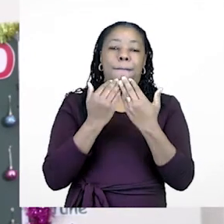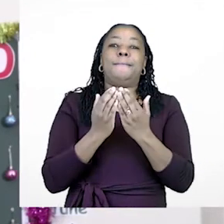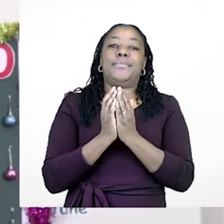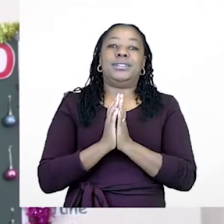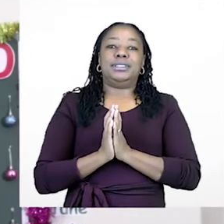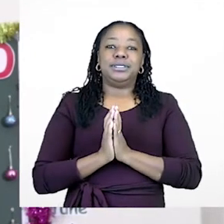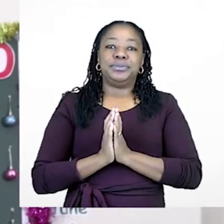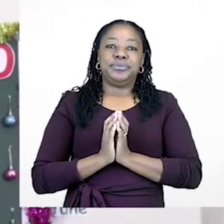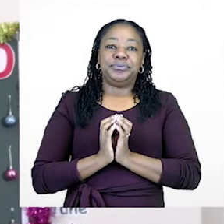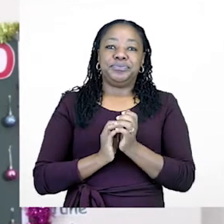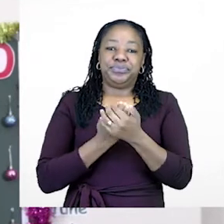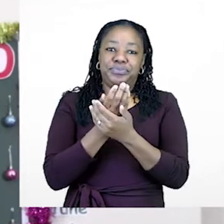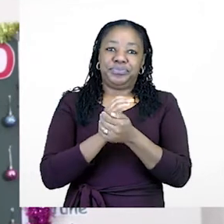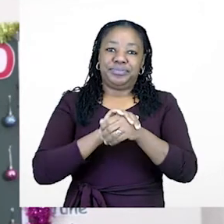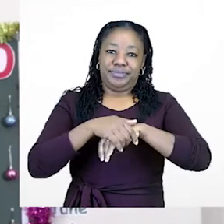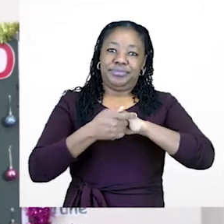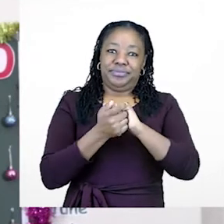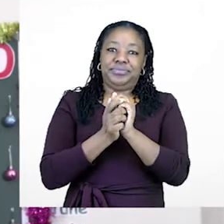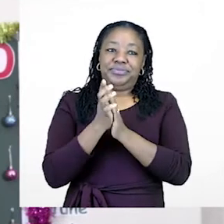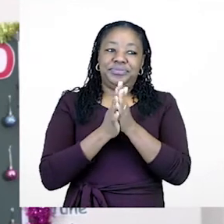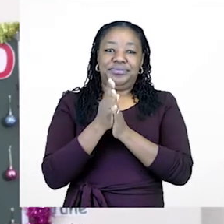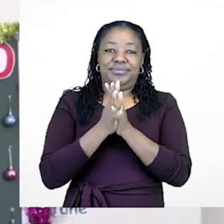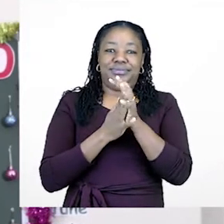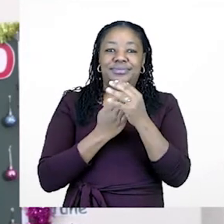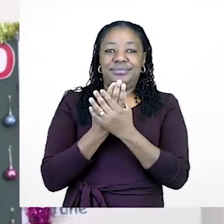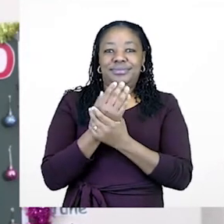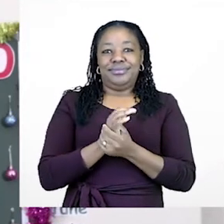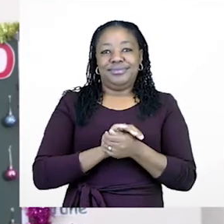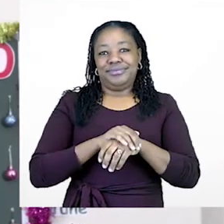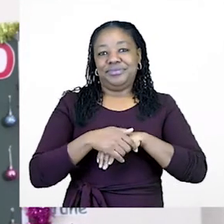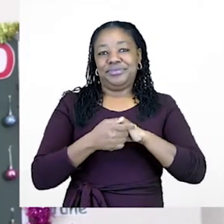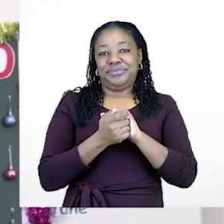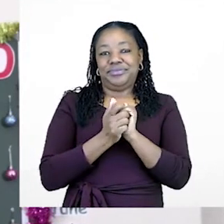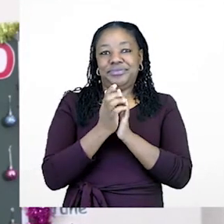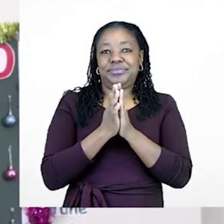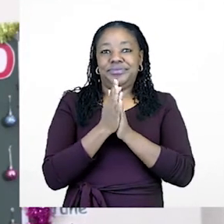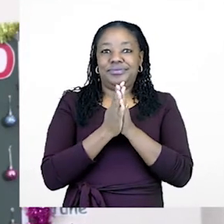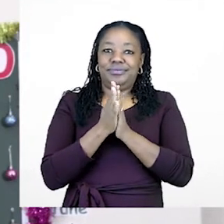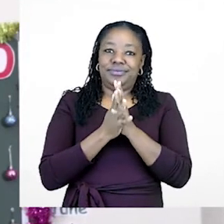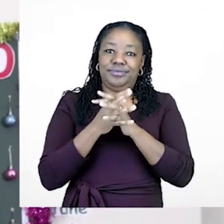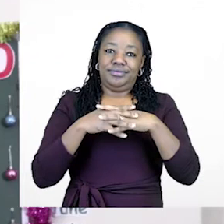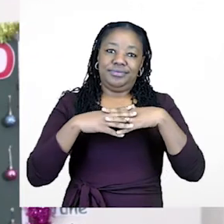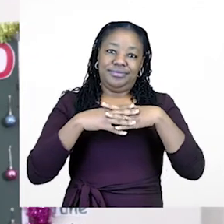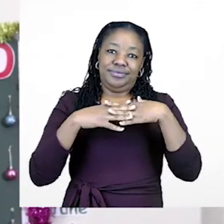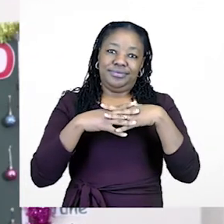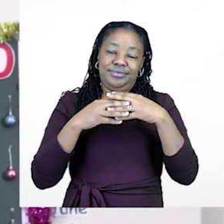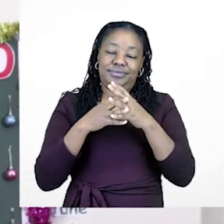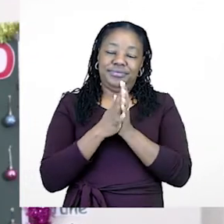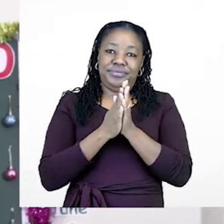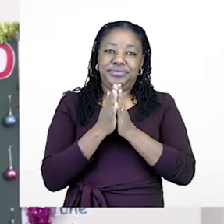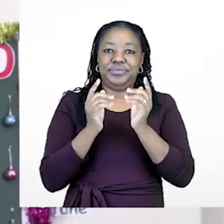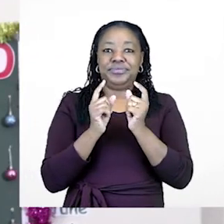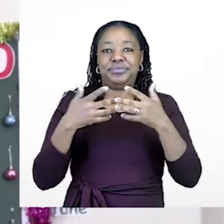care about our hands to make sure that they have no germs on them. And when you are done sanitizing,